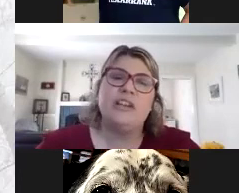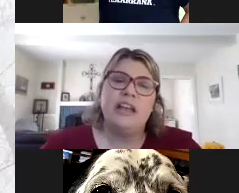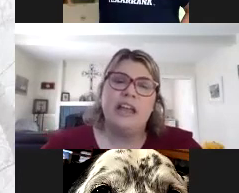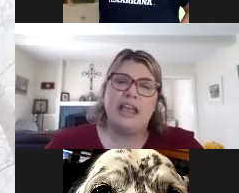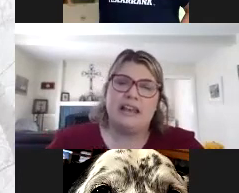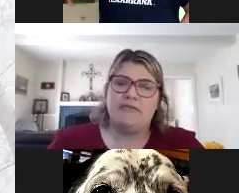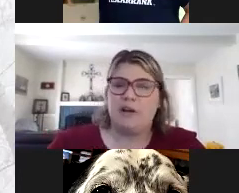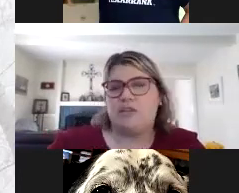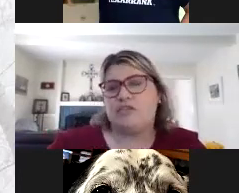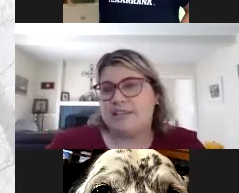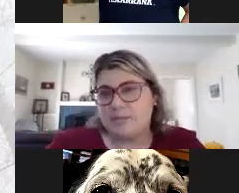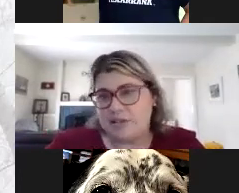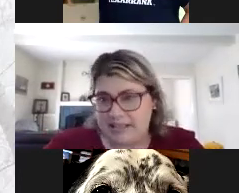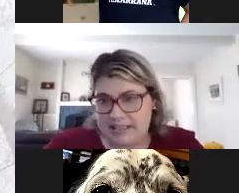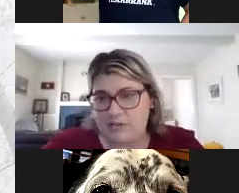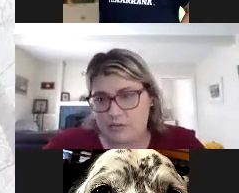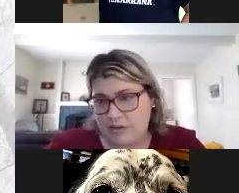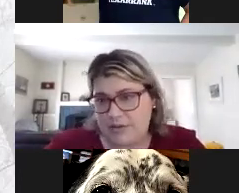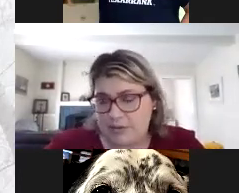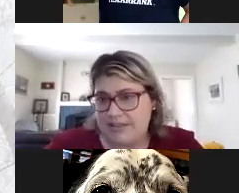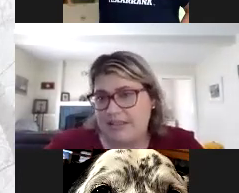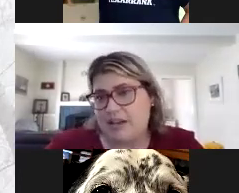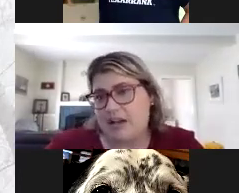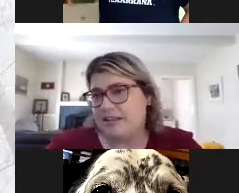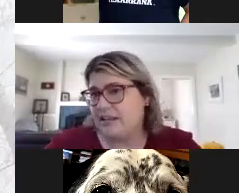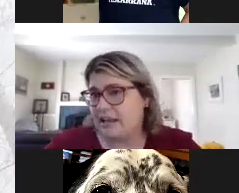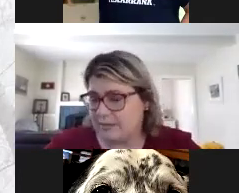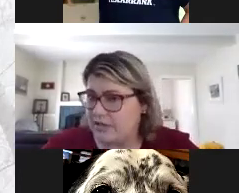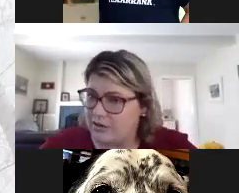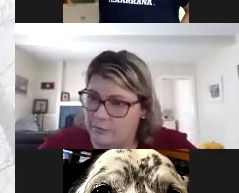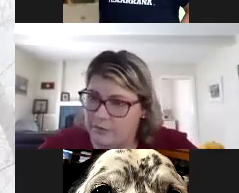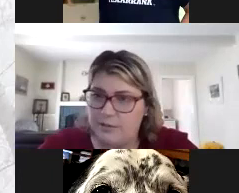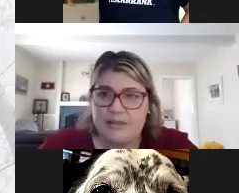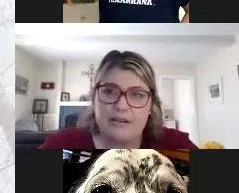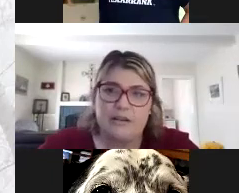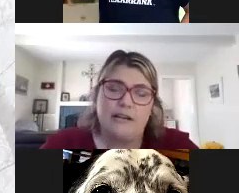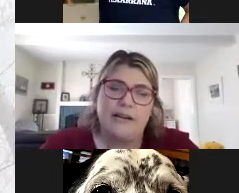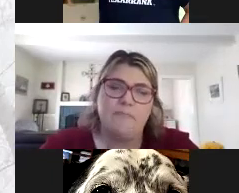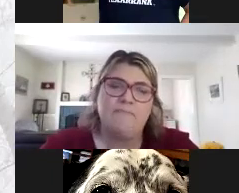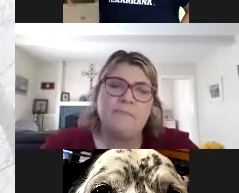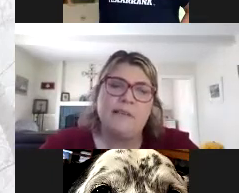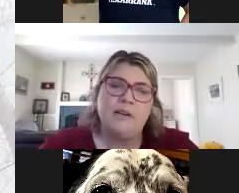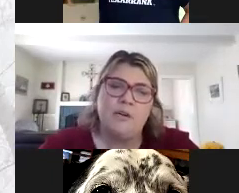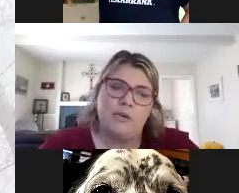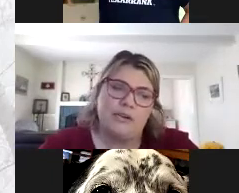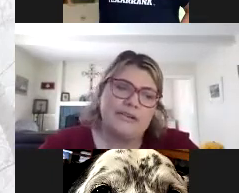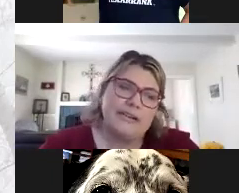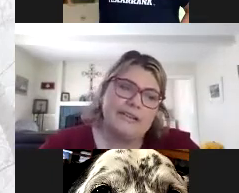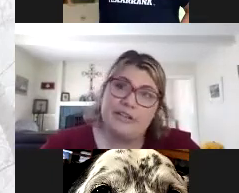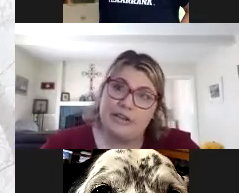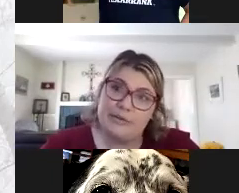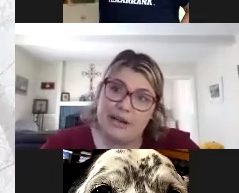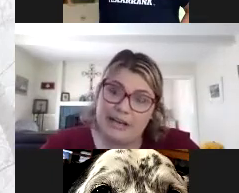change and environmental justice, protecting natural resources and not exploiting, overusing,